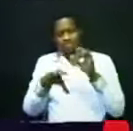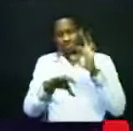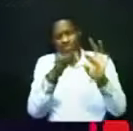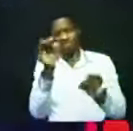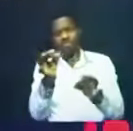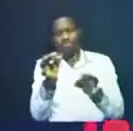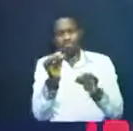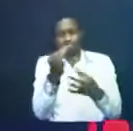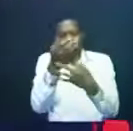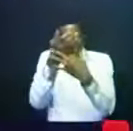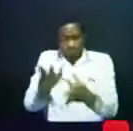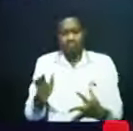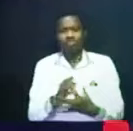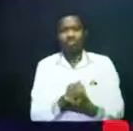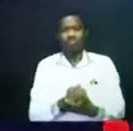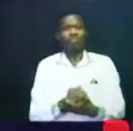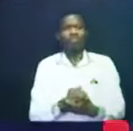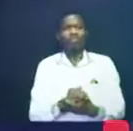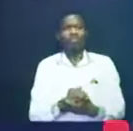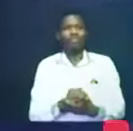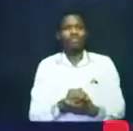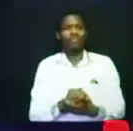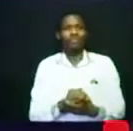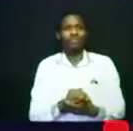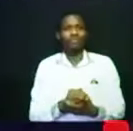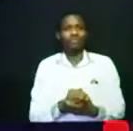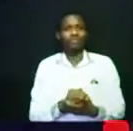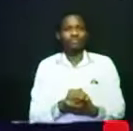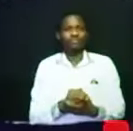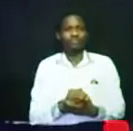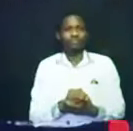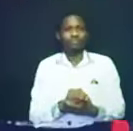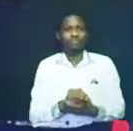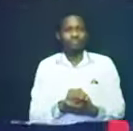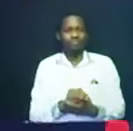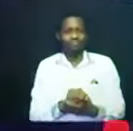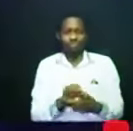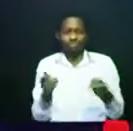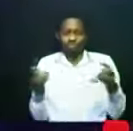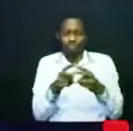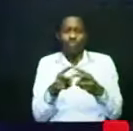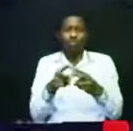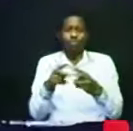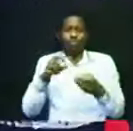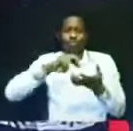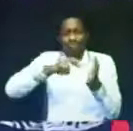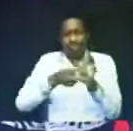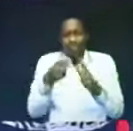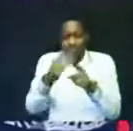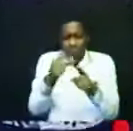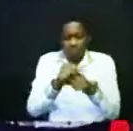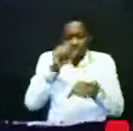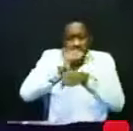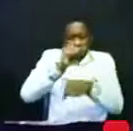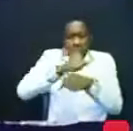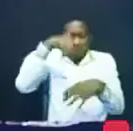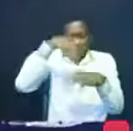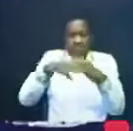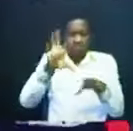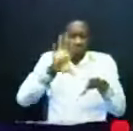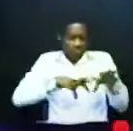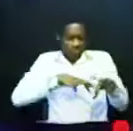that is the soul and the spirit. So it works in the soul, it works in the